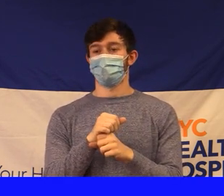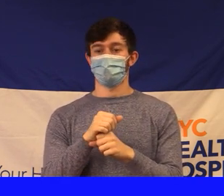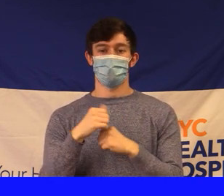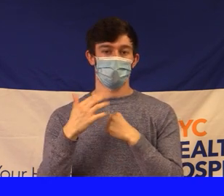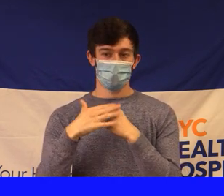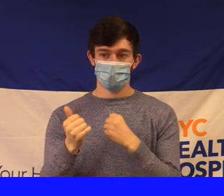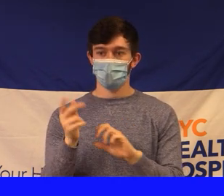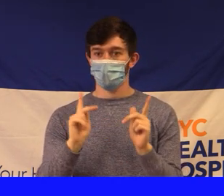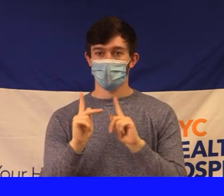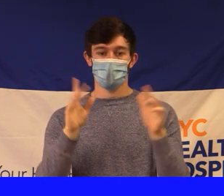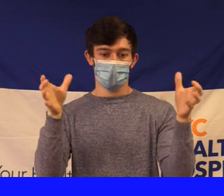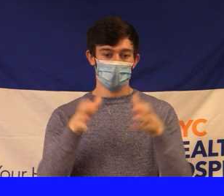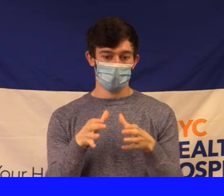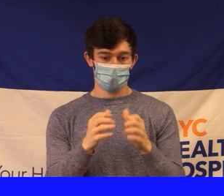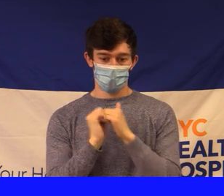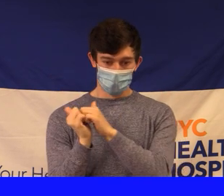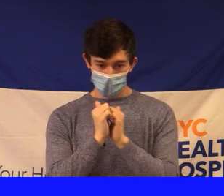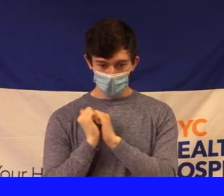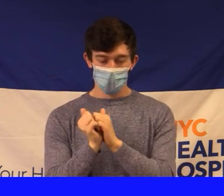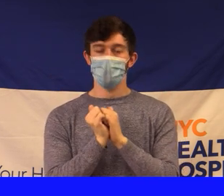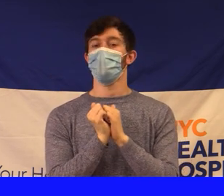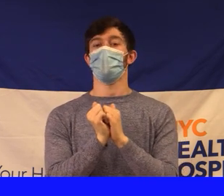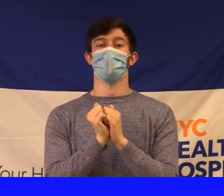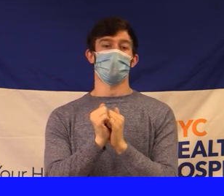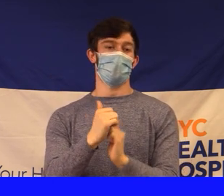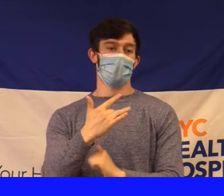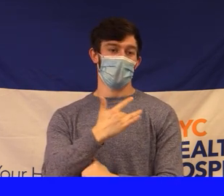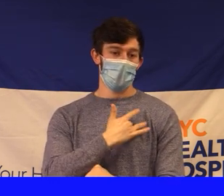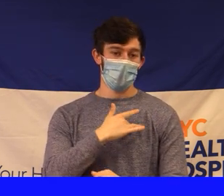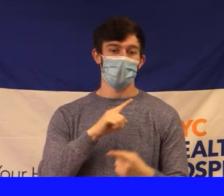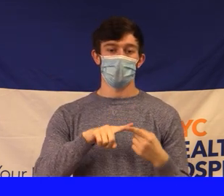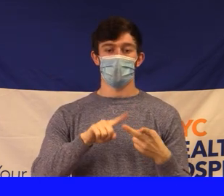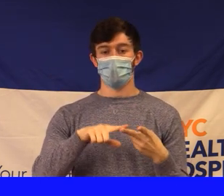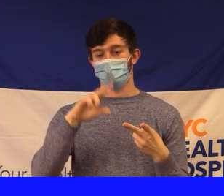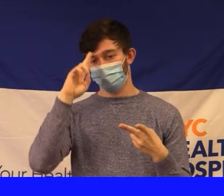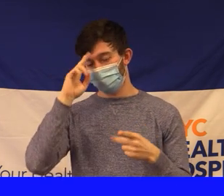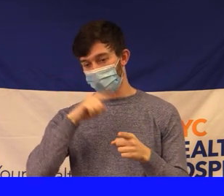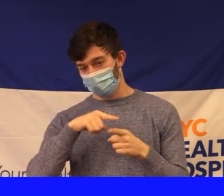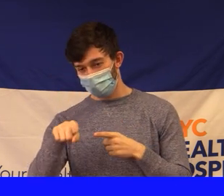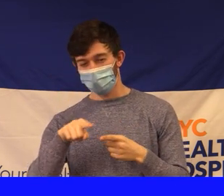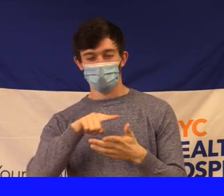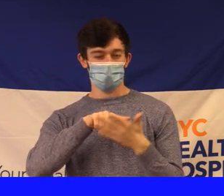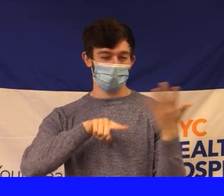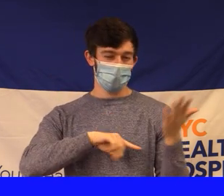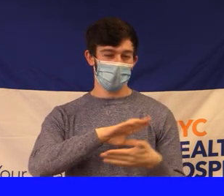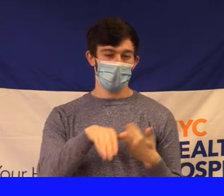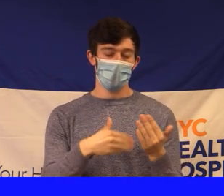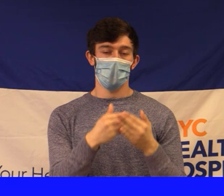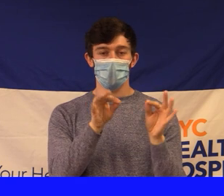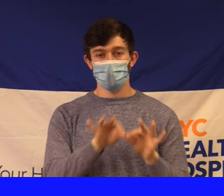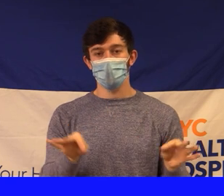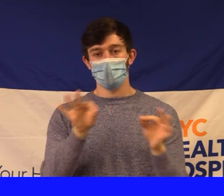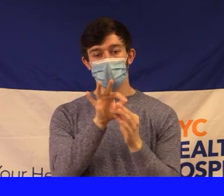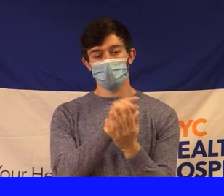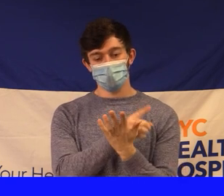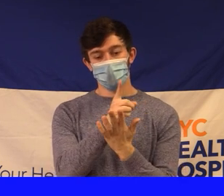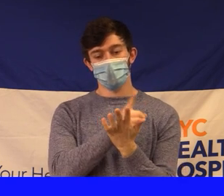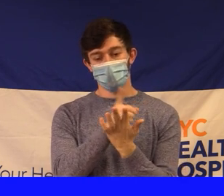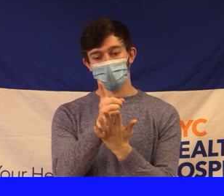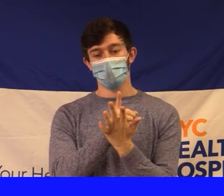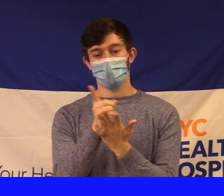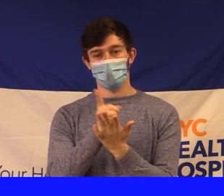in emergency management, in cardiology, in neurology, and all key specialties across the system, both